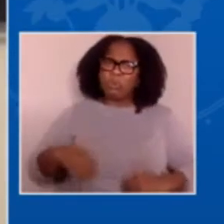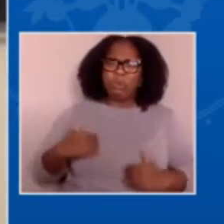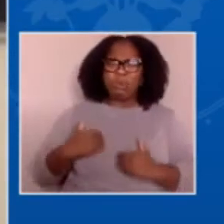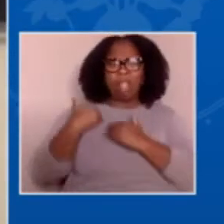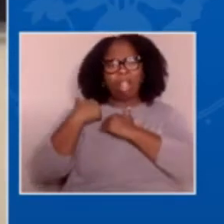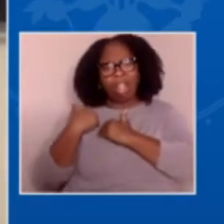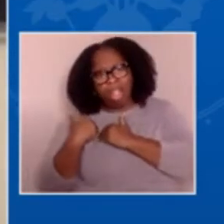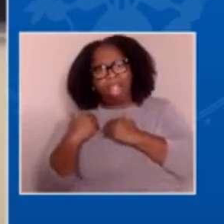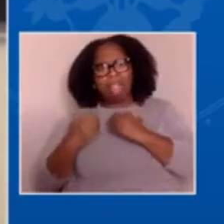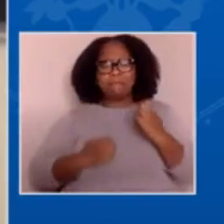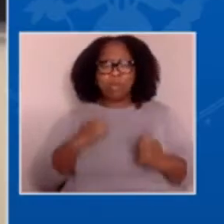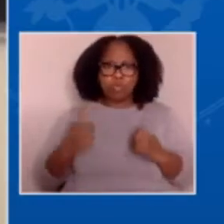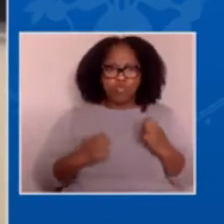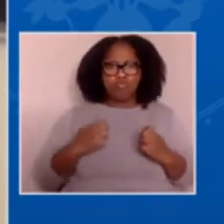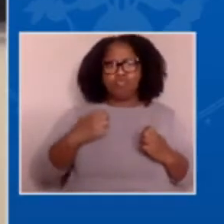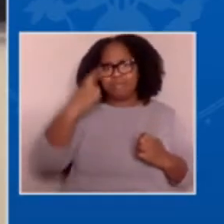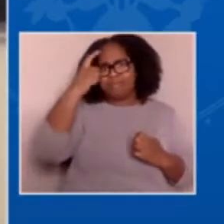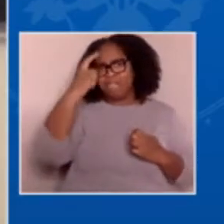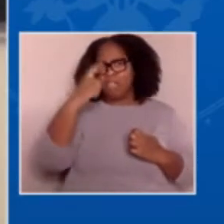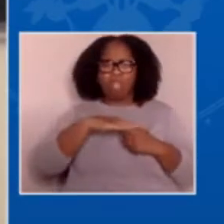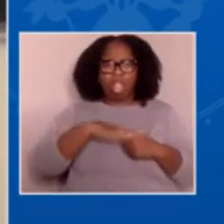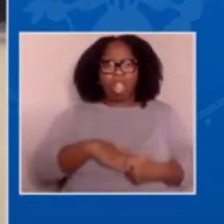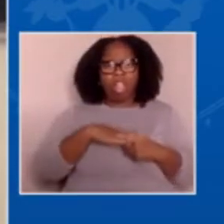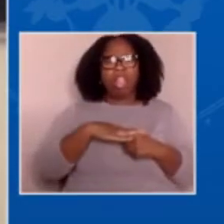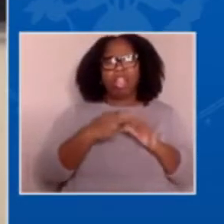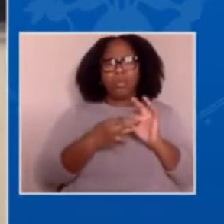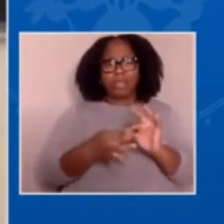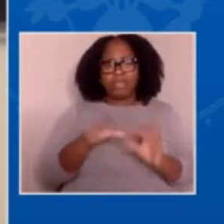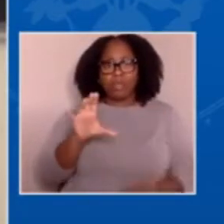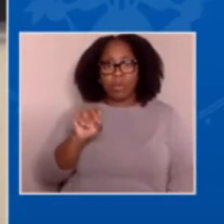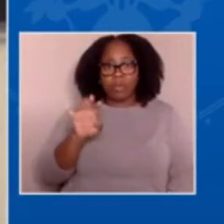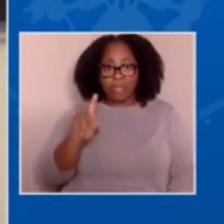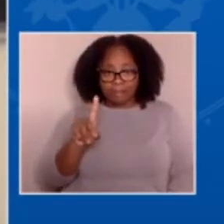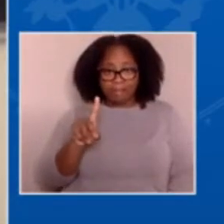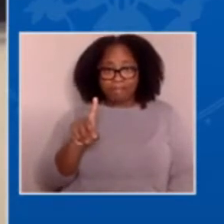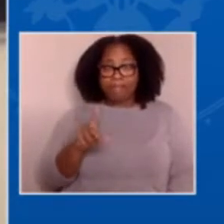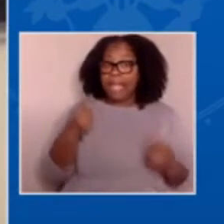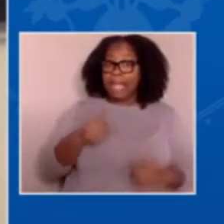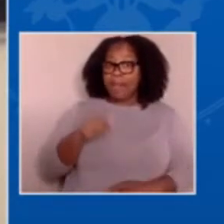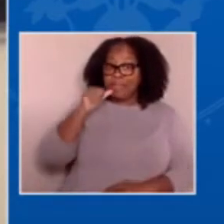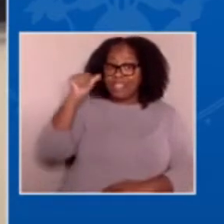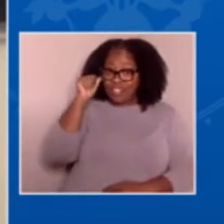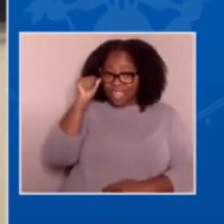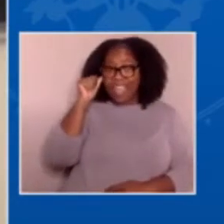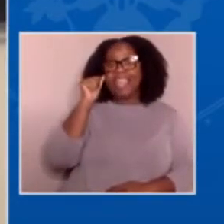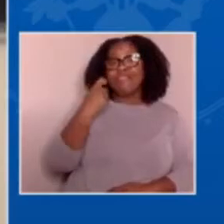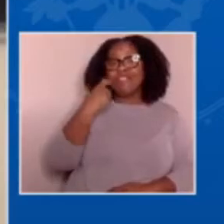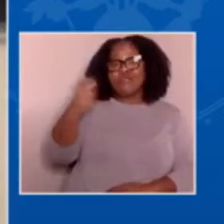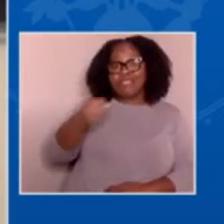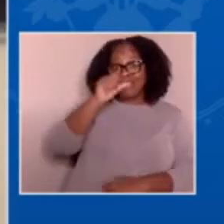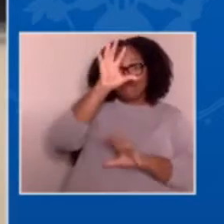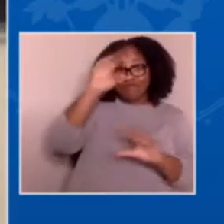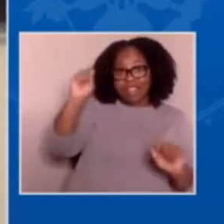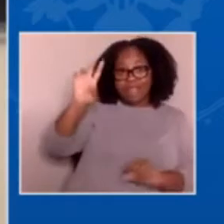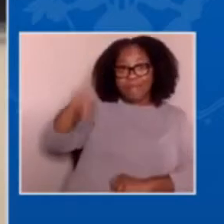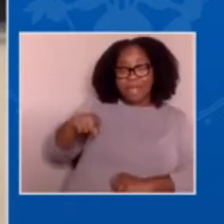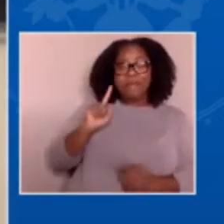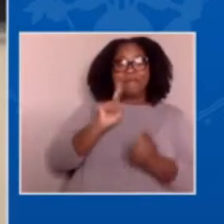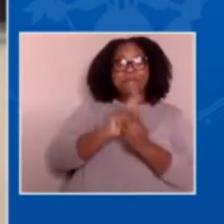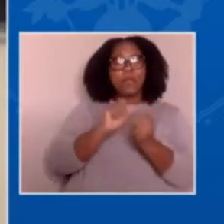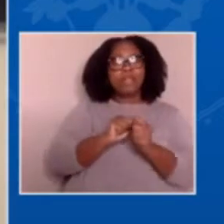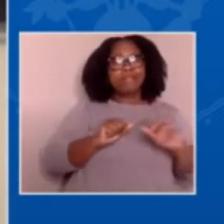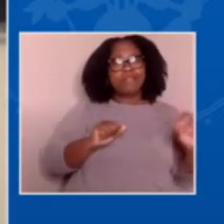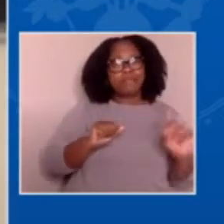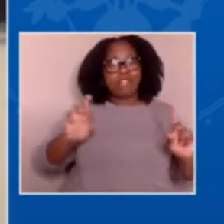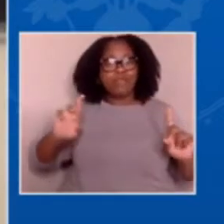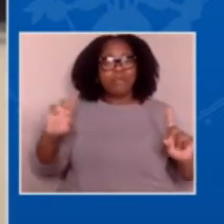helping others recover from covid and just yesterday the president-elect and the vice president-elect met with Democratic and Republican Governors from the